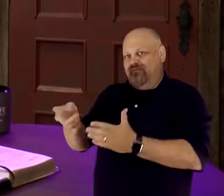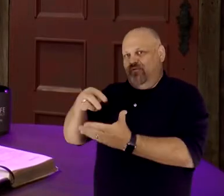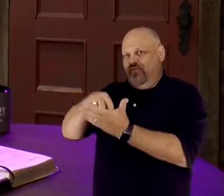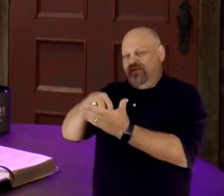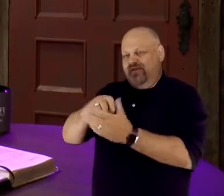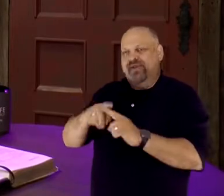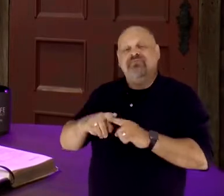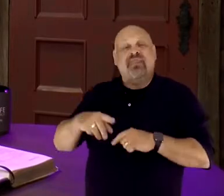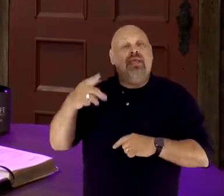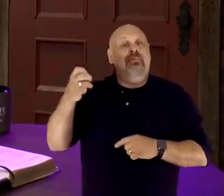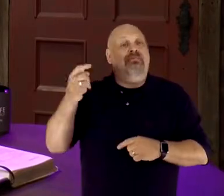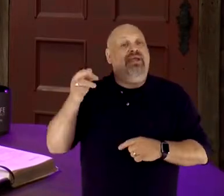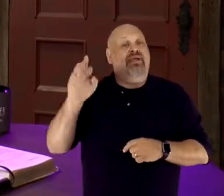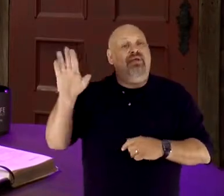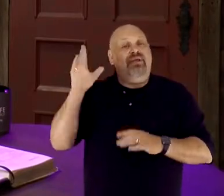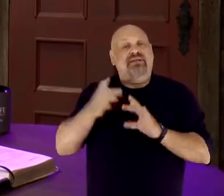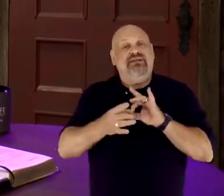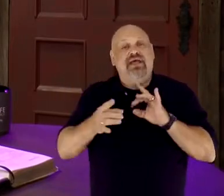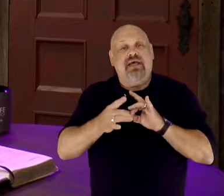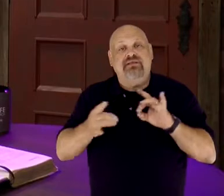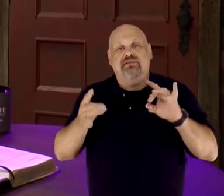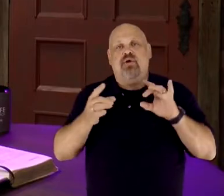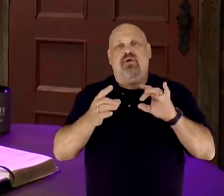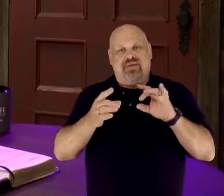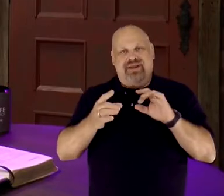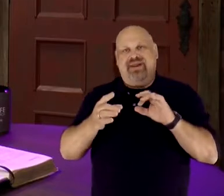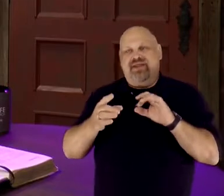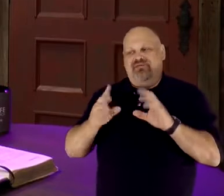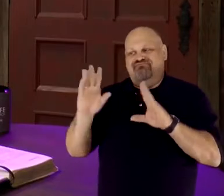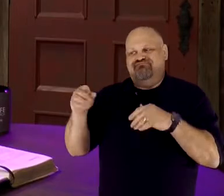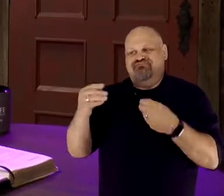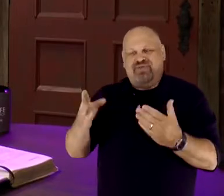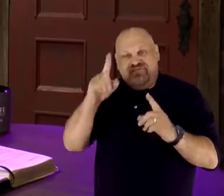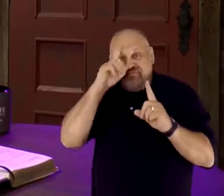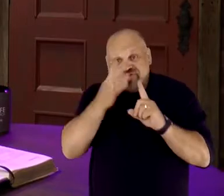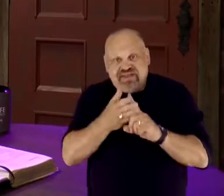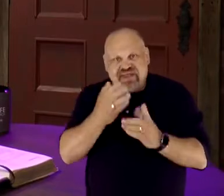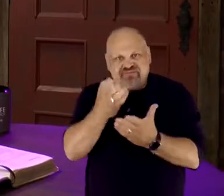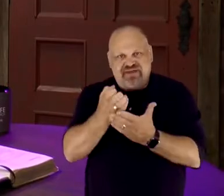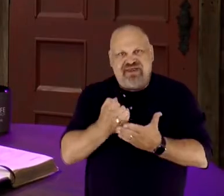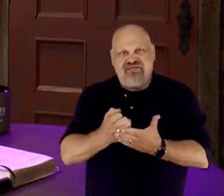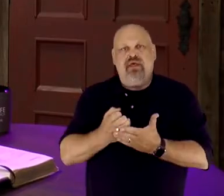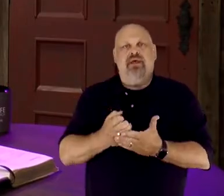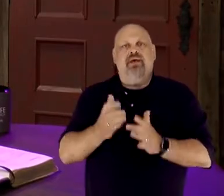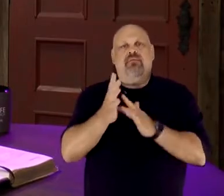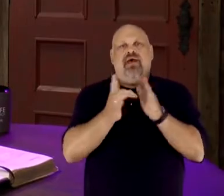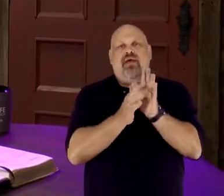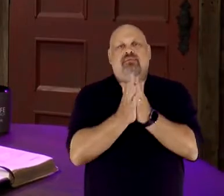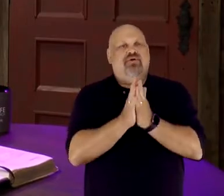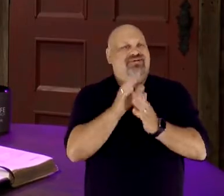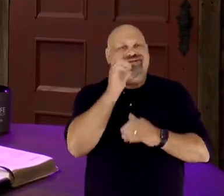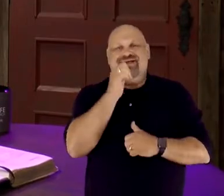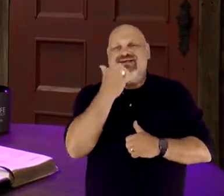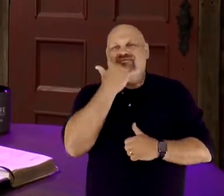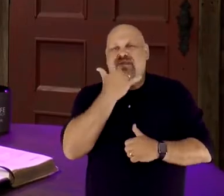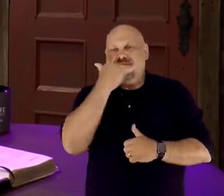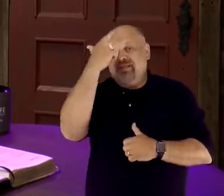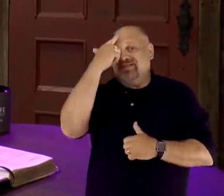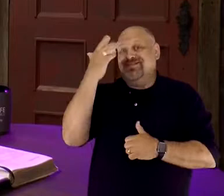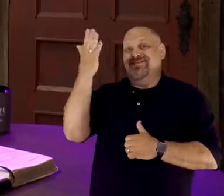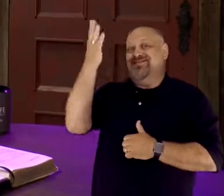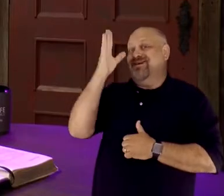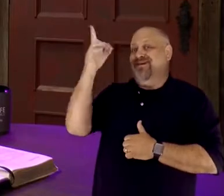testimony provides convincing evidence that the Bible is infallible because God is infallible. And